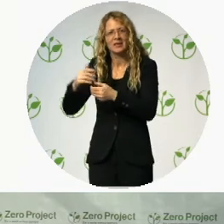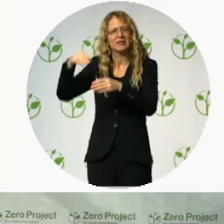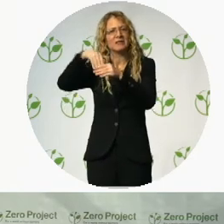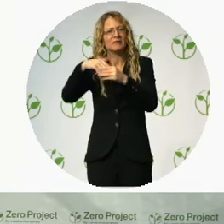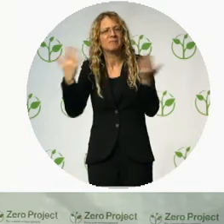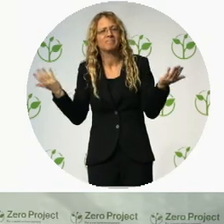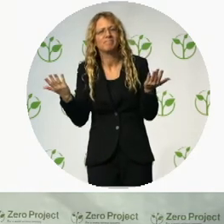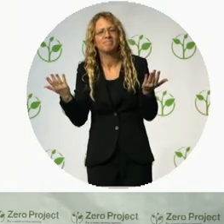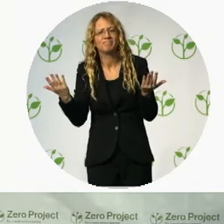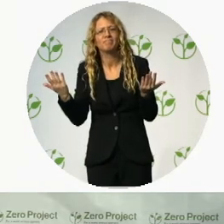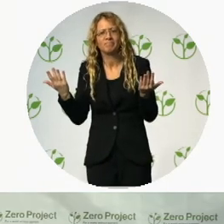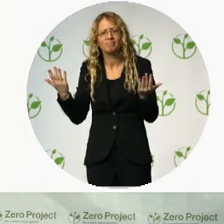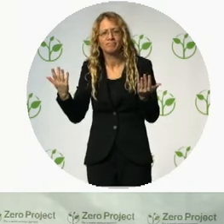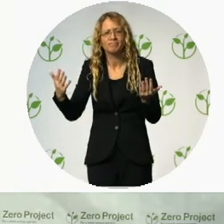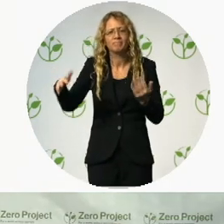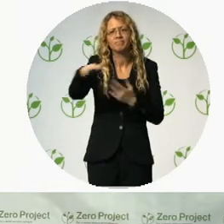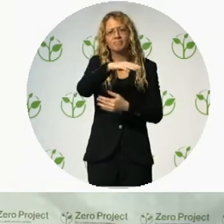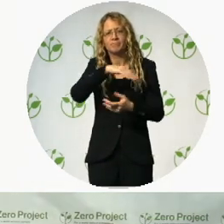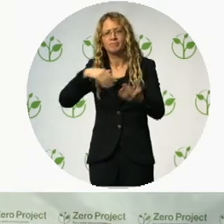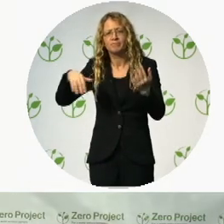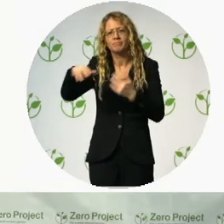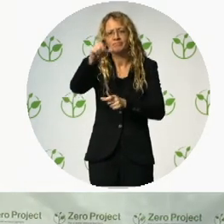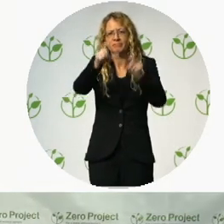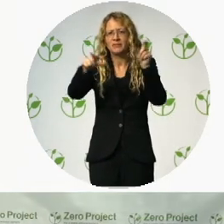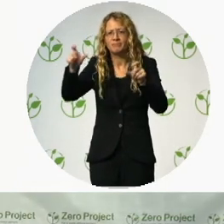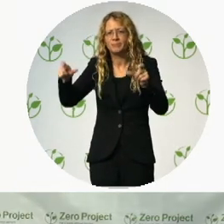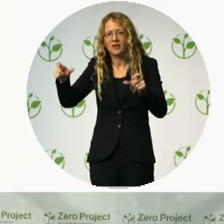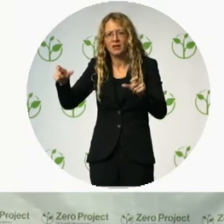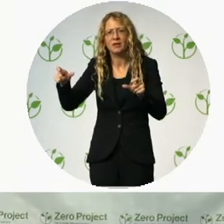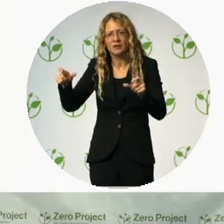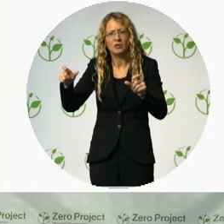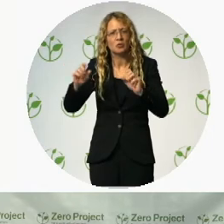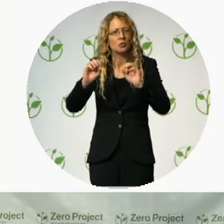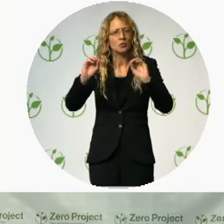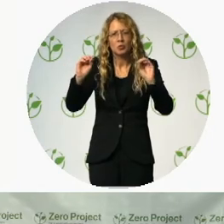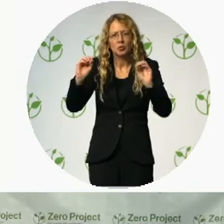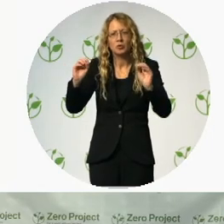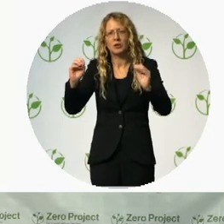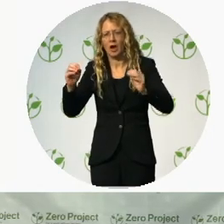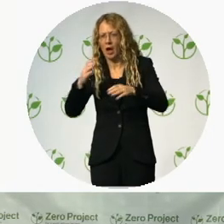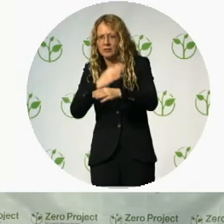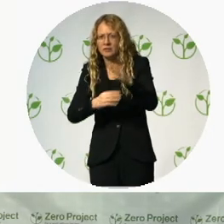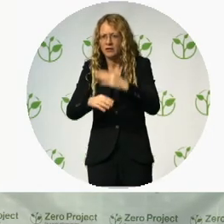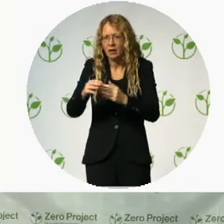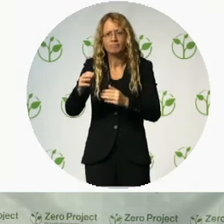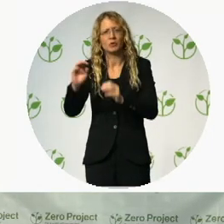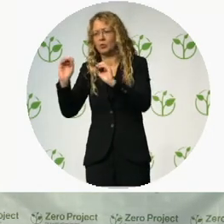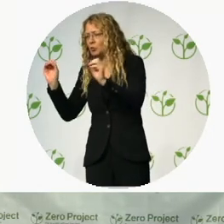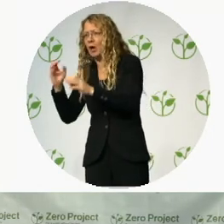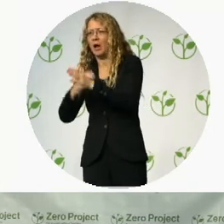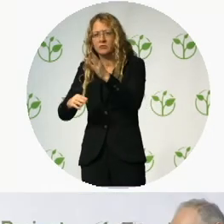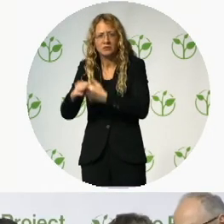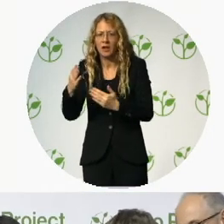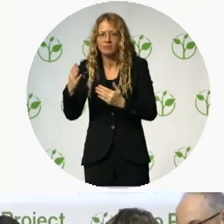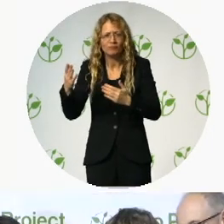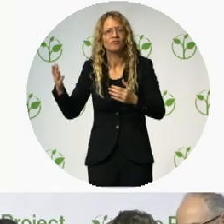a social enterprise that uses the competences of people with and without disabilities to develop products and services for everyone.